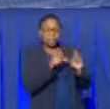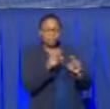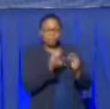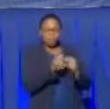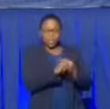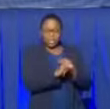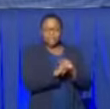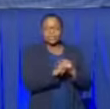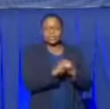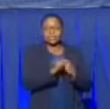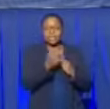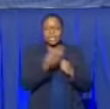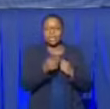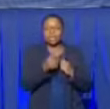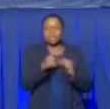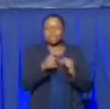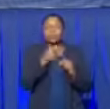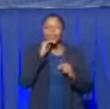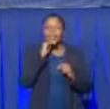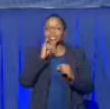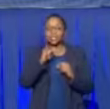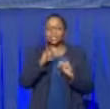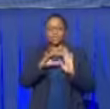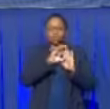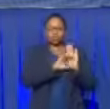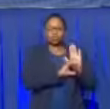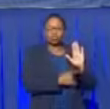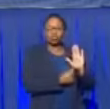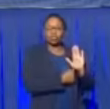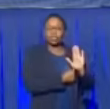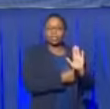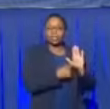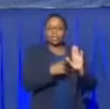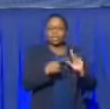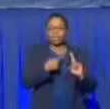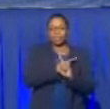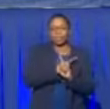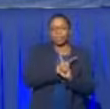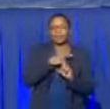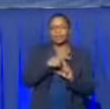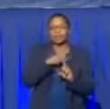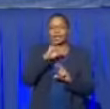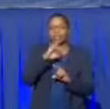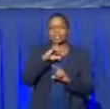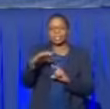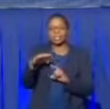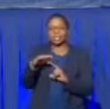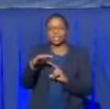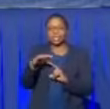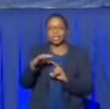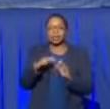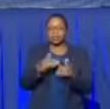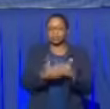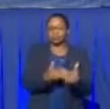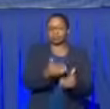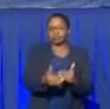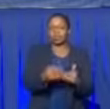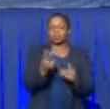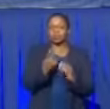constitute electoral offenses, but they also constitute interference with the work of the Electoral